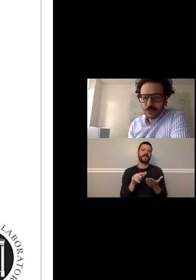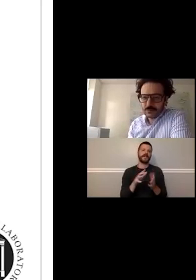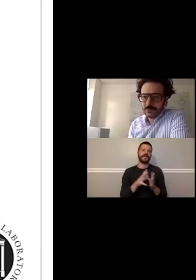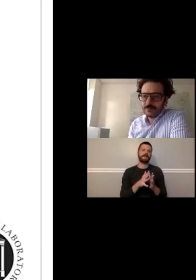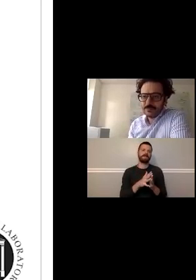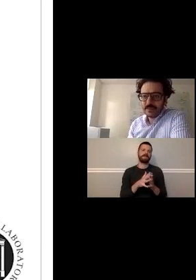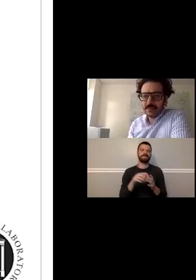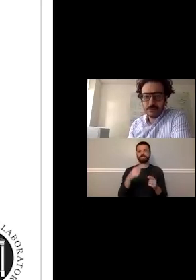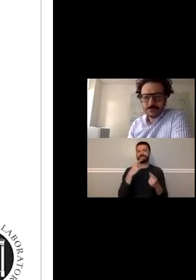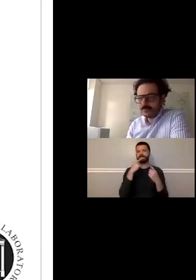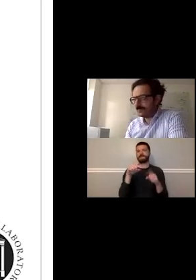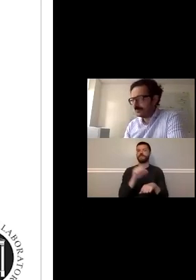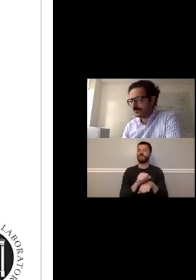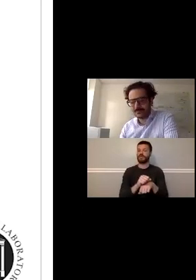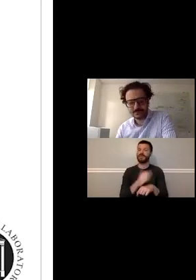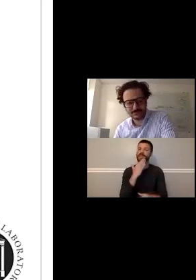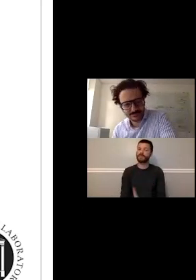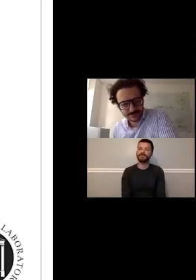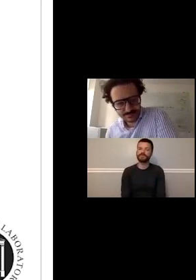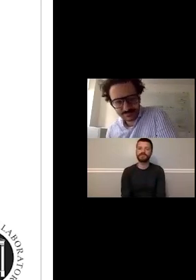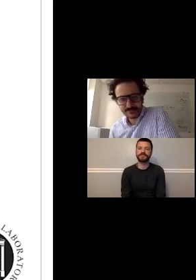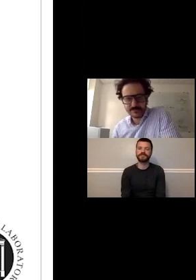work possible. Thank you.